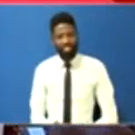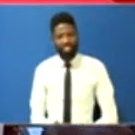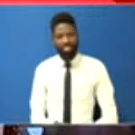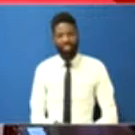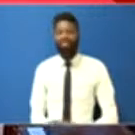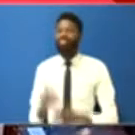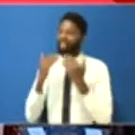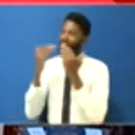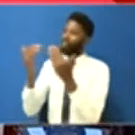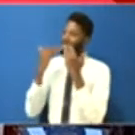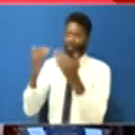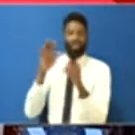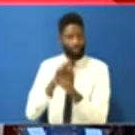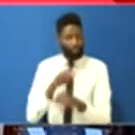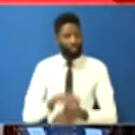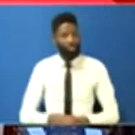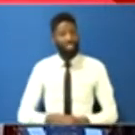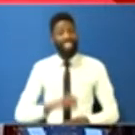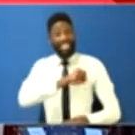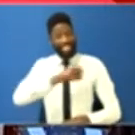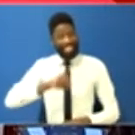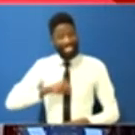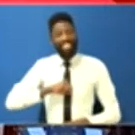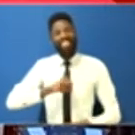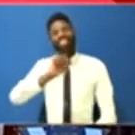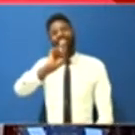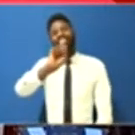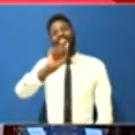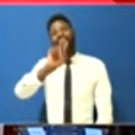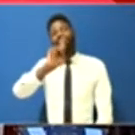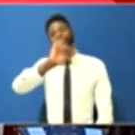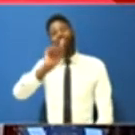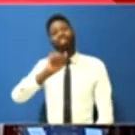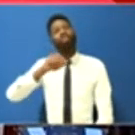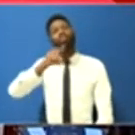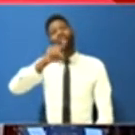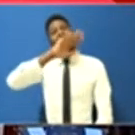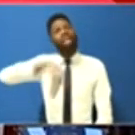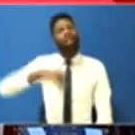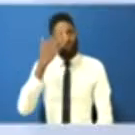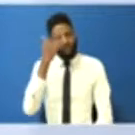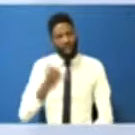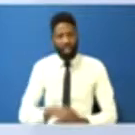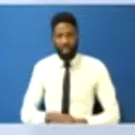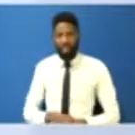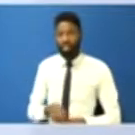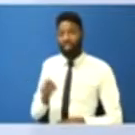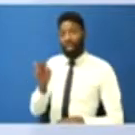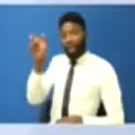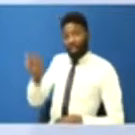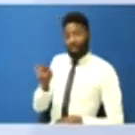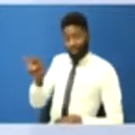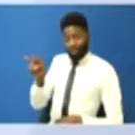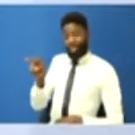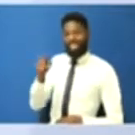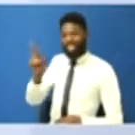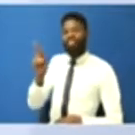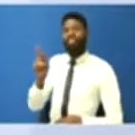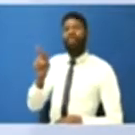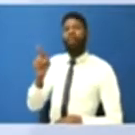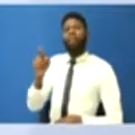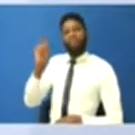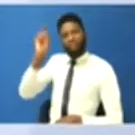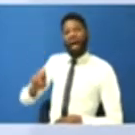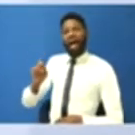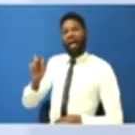thank you very much senator sakada why are you late well my opponent is used to head start and so i wanted to give him an